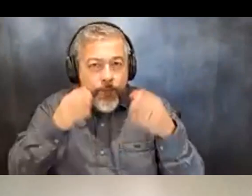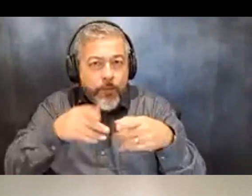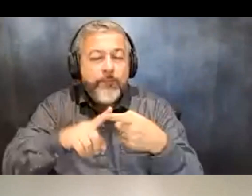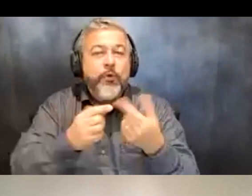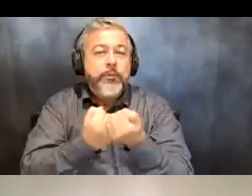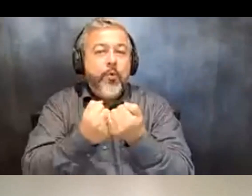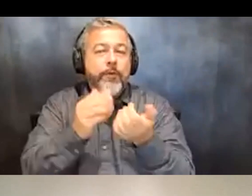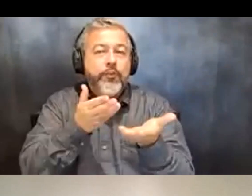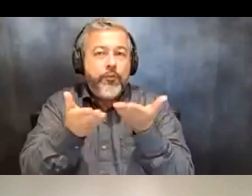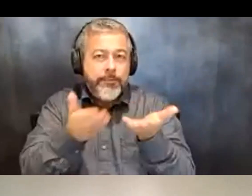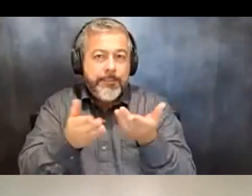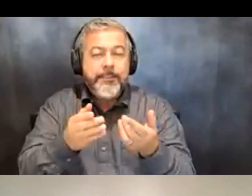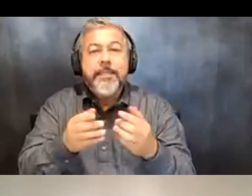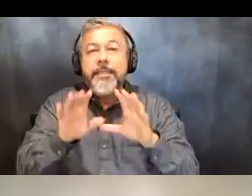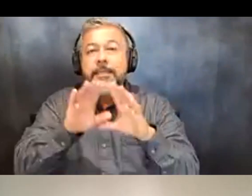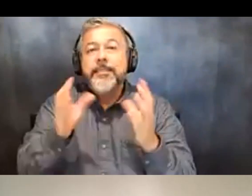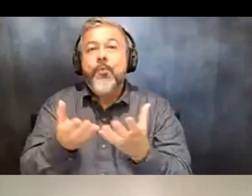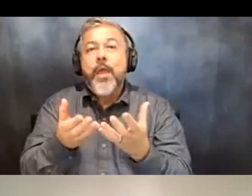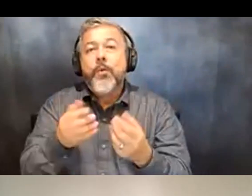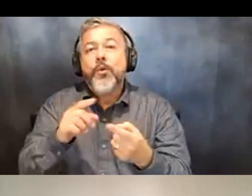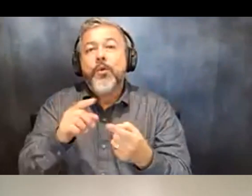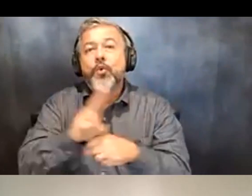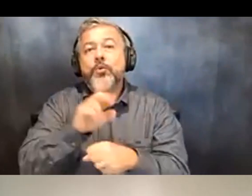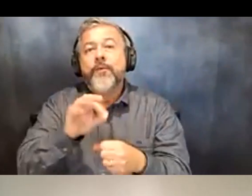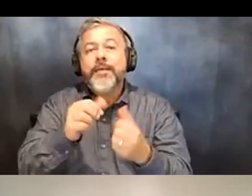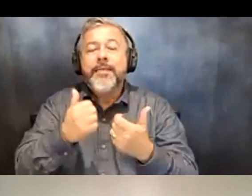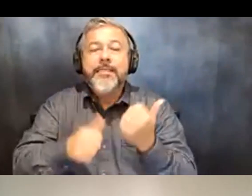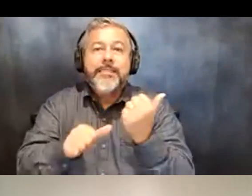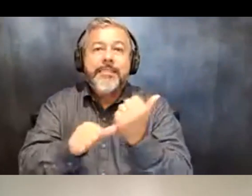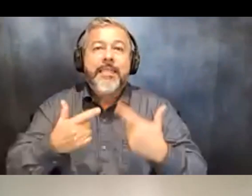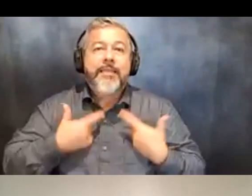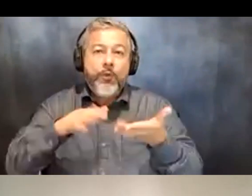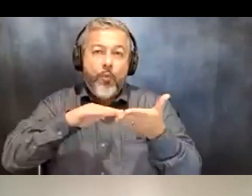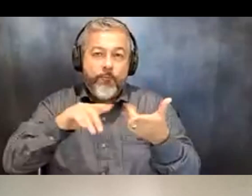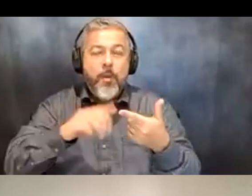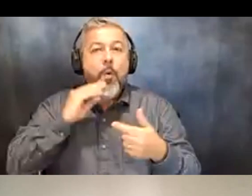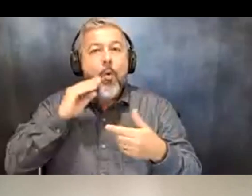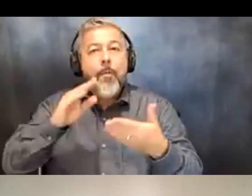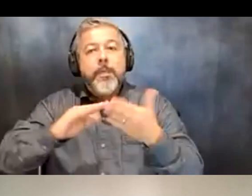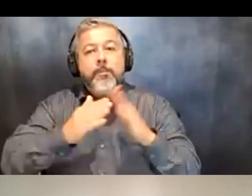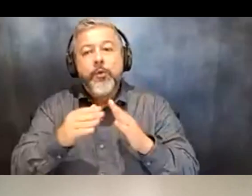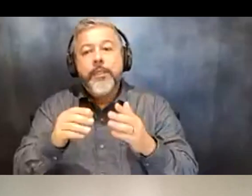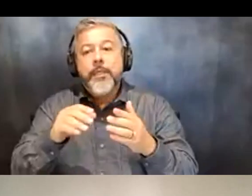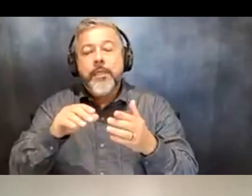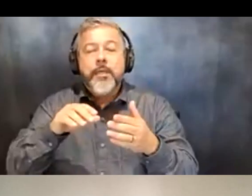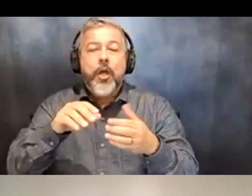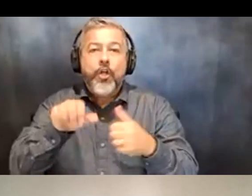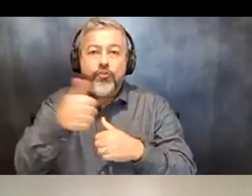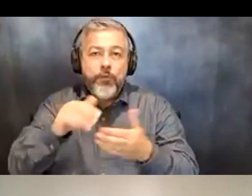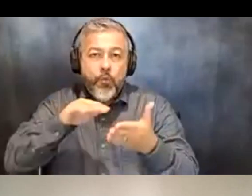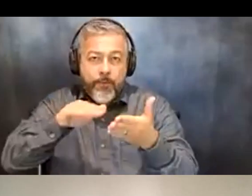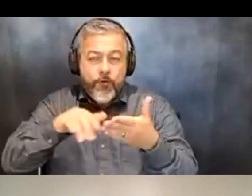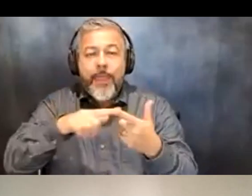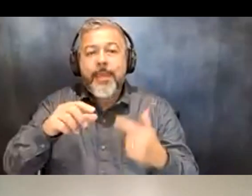services is around use of the assisted living waiver, home and community-based alternatives waiver, and